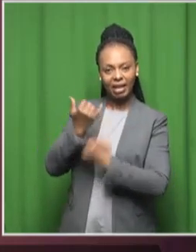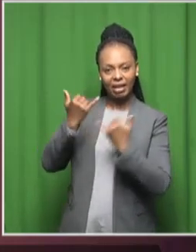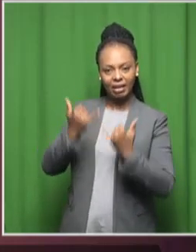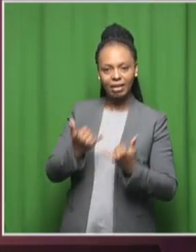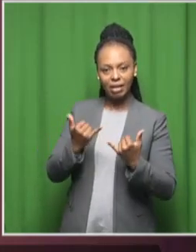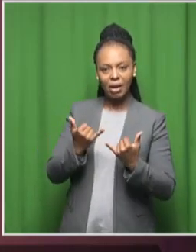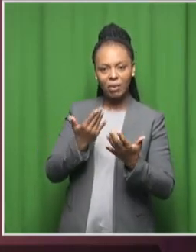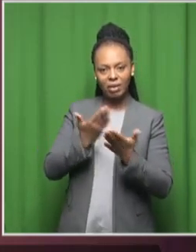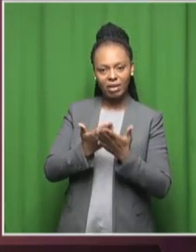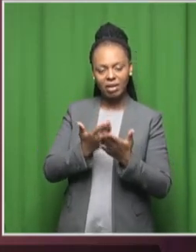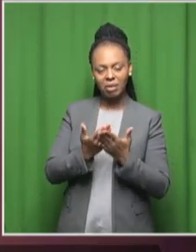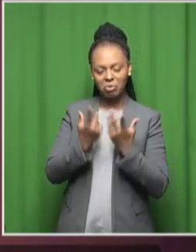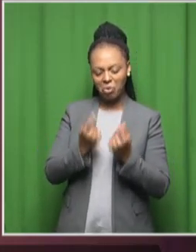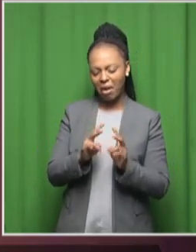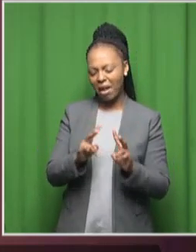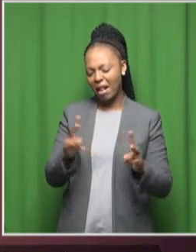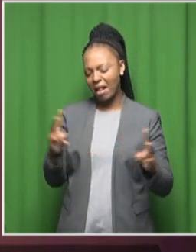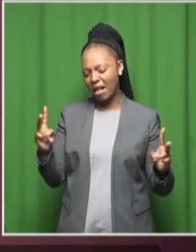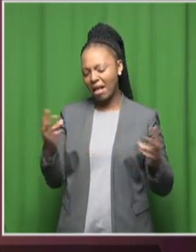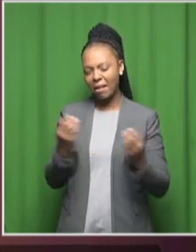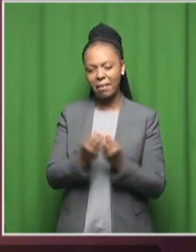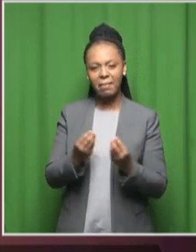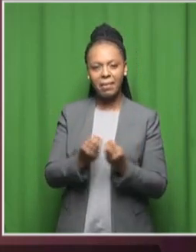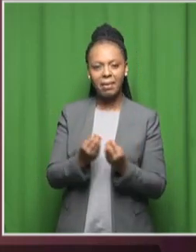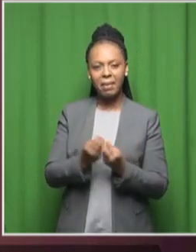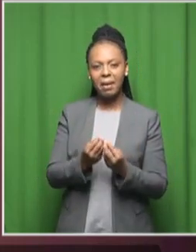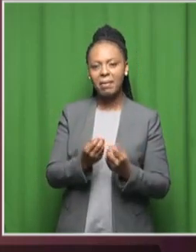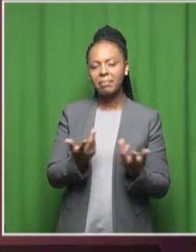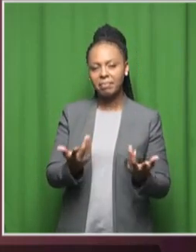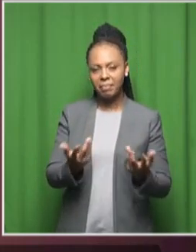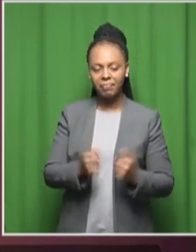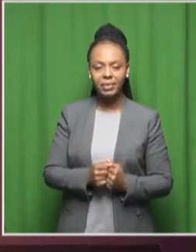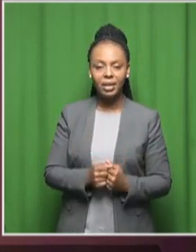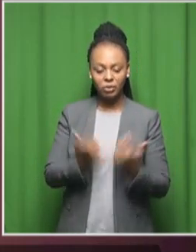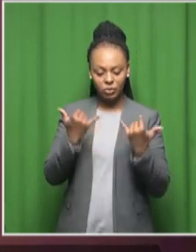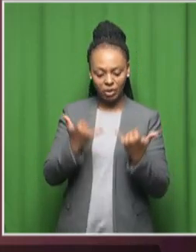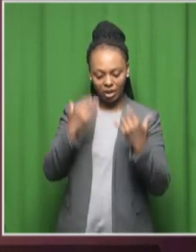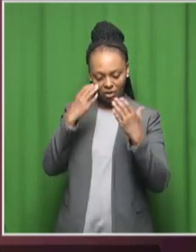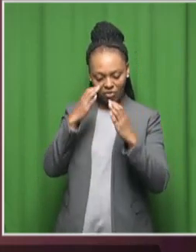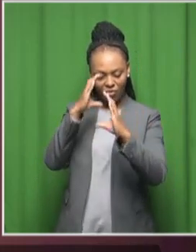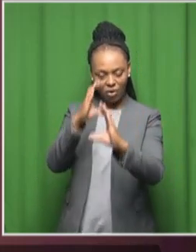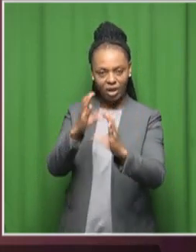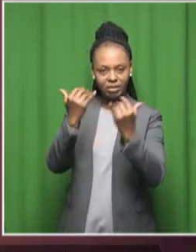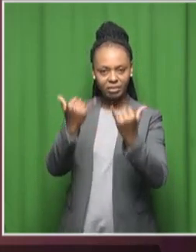traditional surgery. And today we're focusing on how the